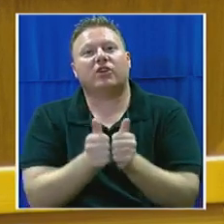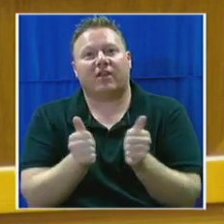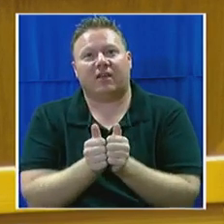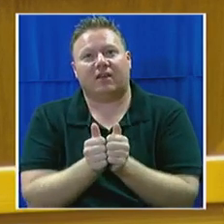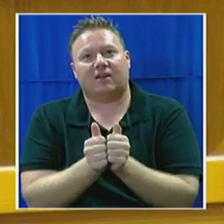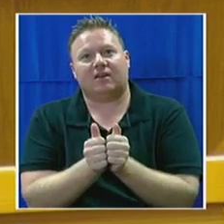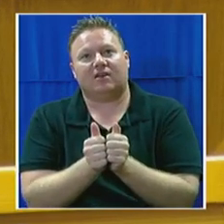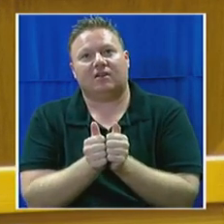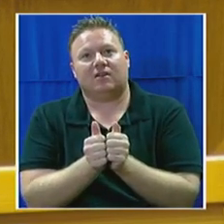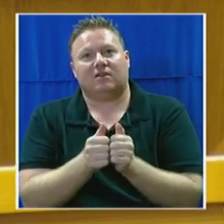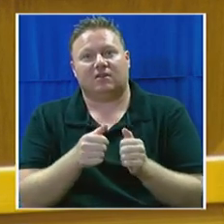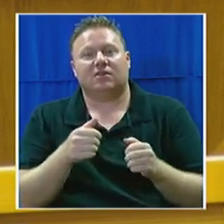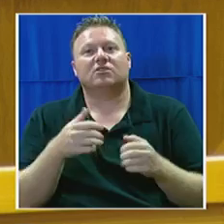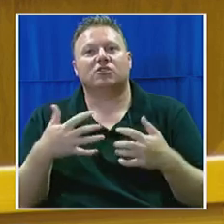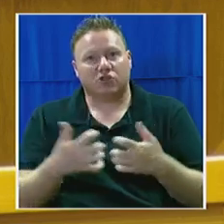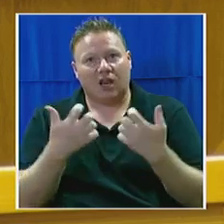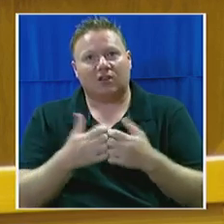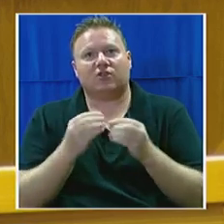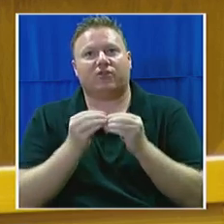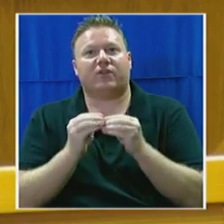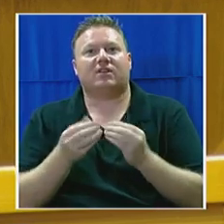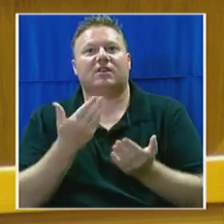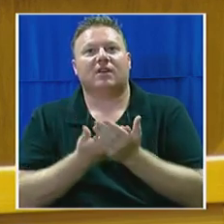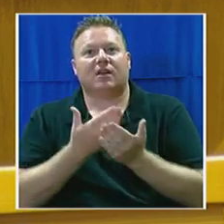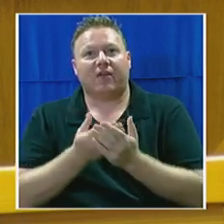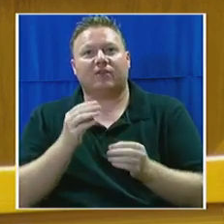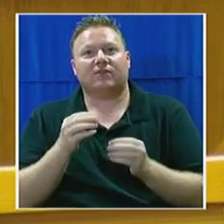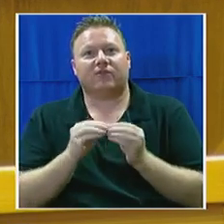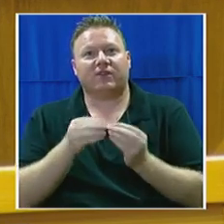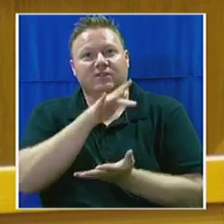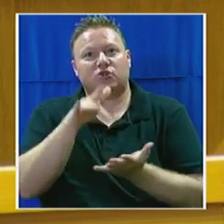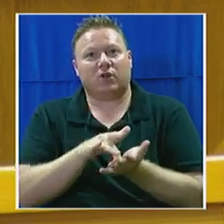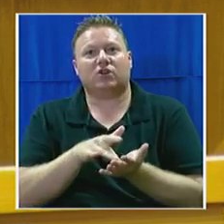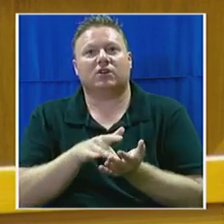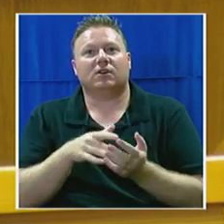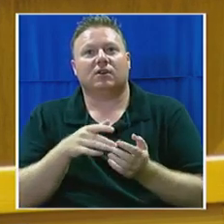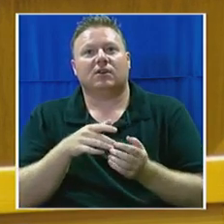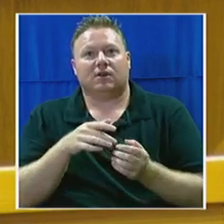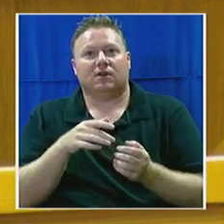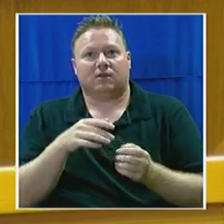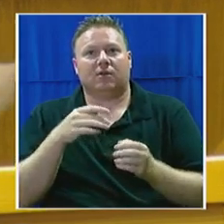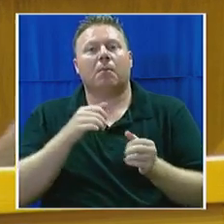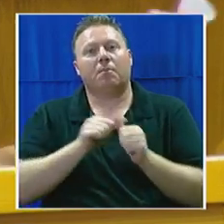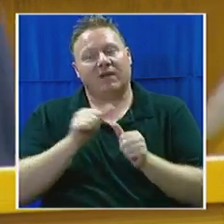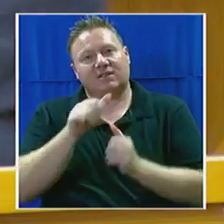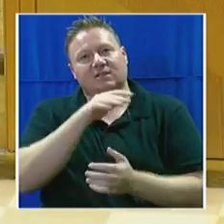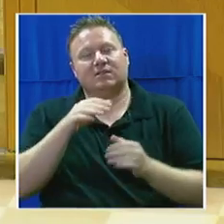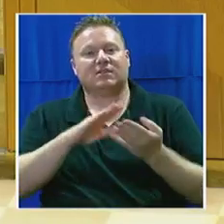and address those challenges so that we could put measures in place that will create a better society for all people. Thank you very